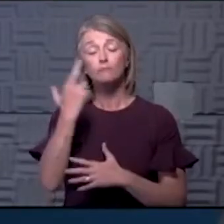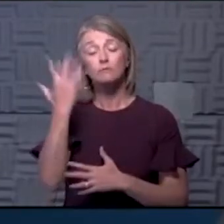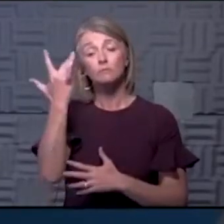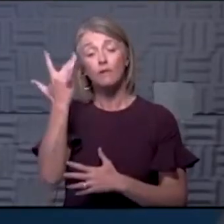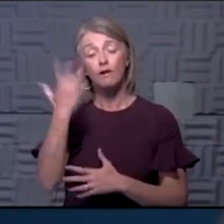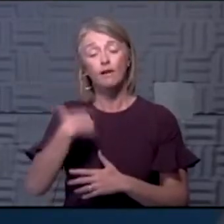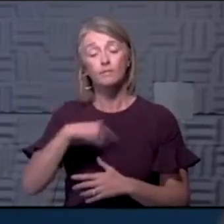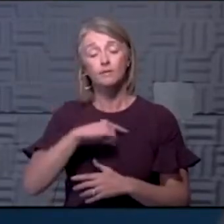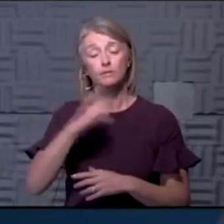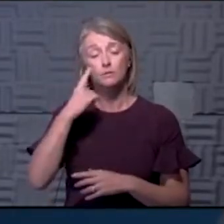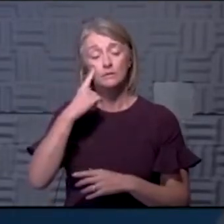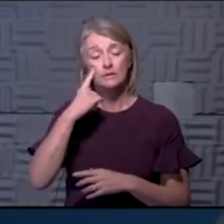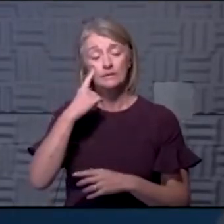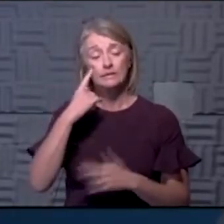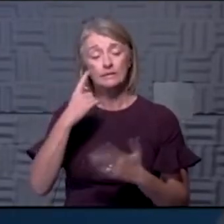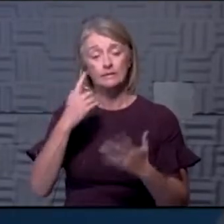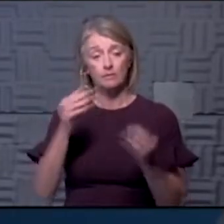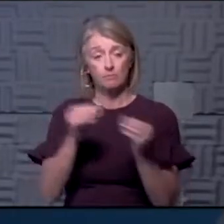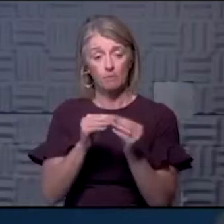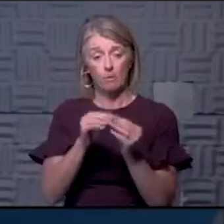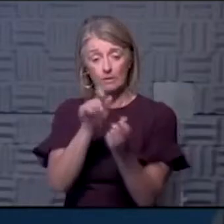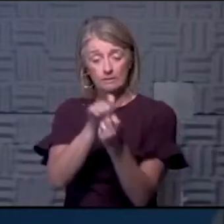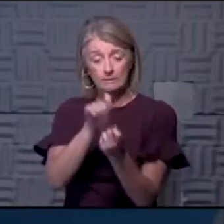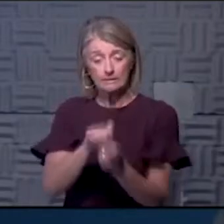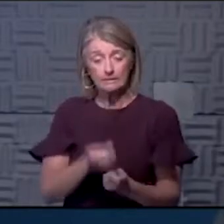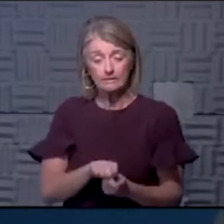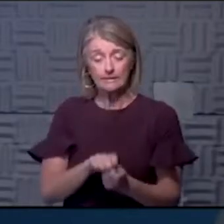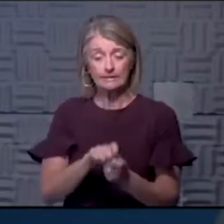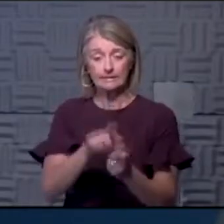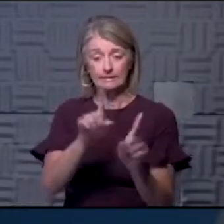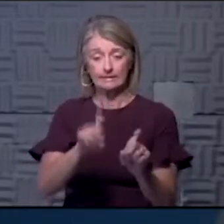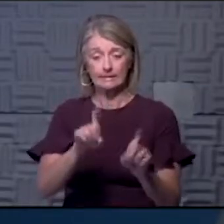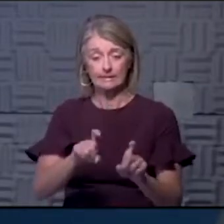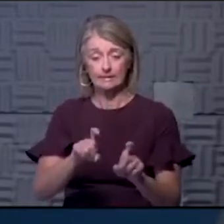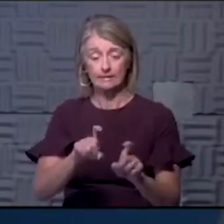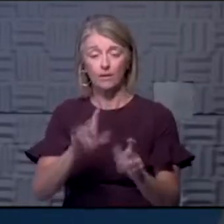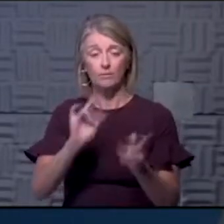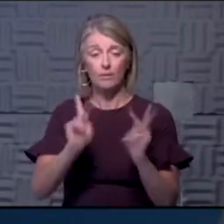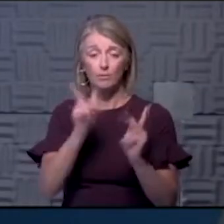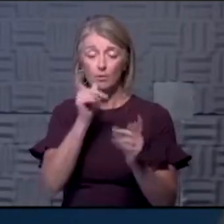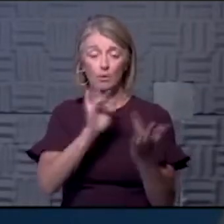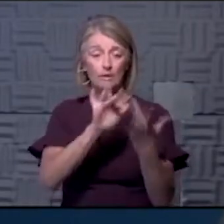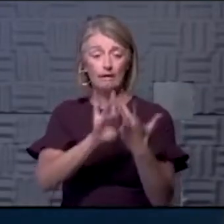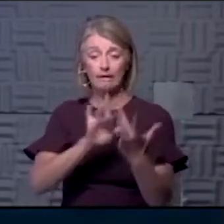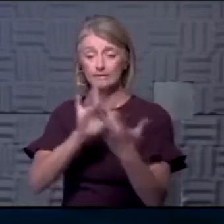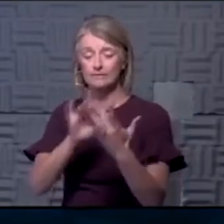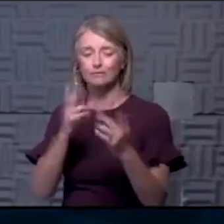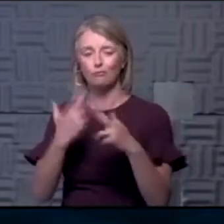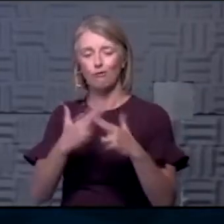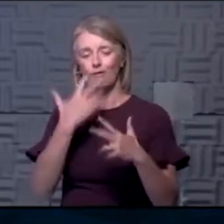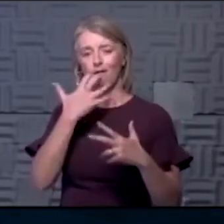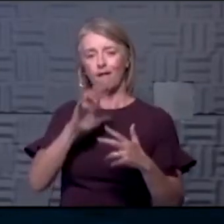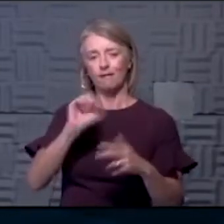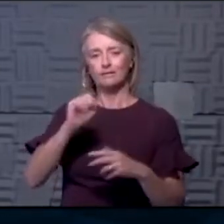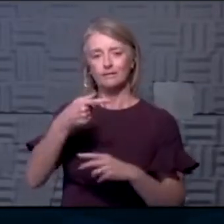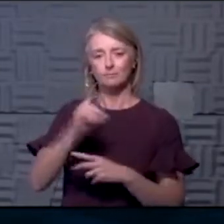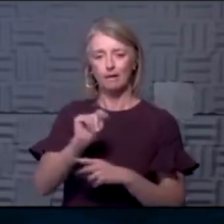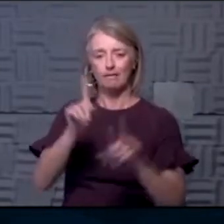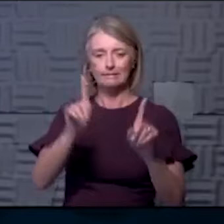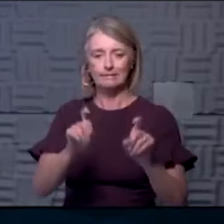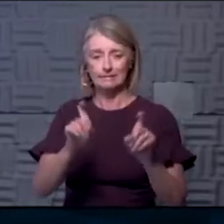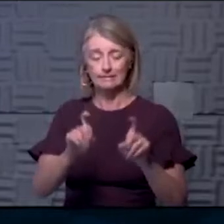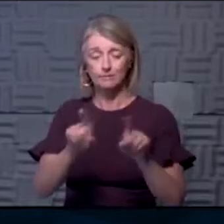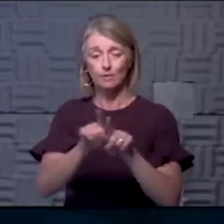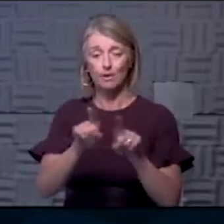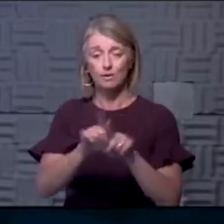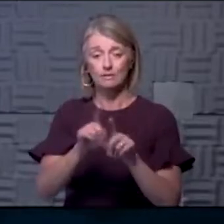are because we are doing more targeted testing among close contacts, some hotspot testing, But